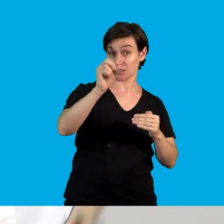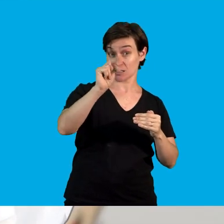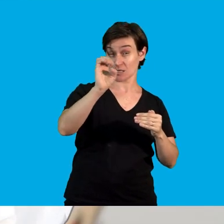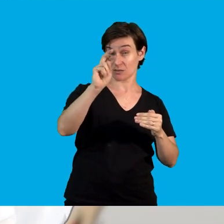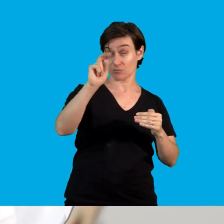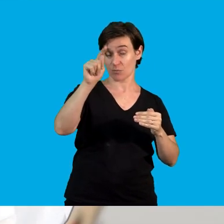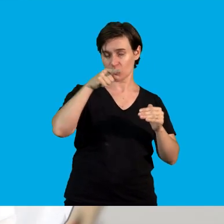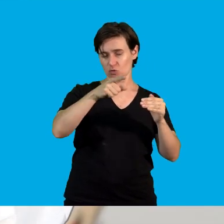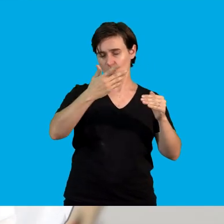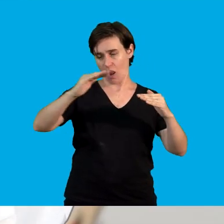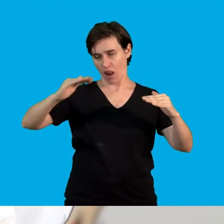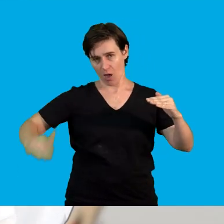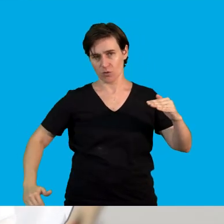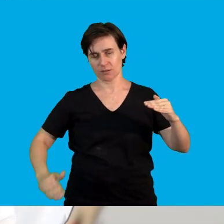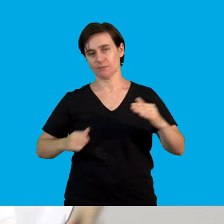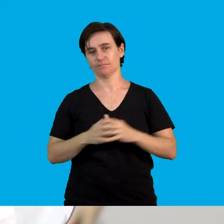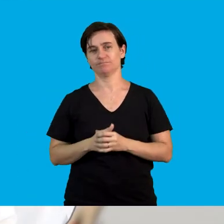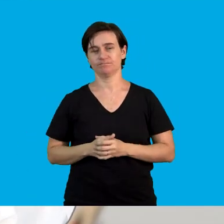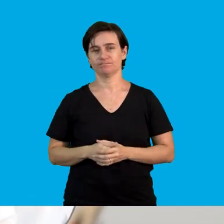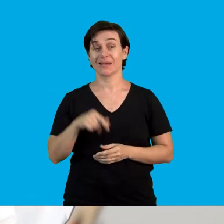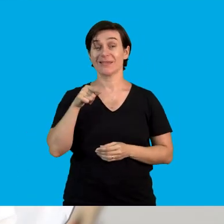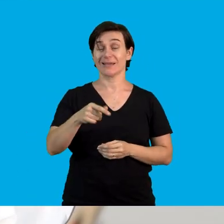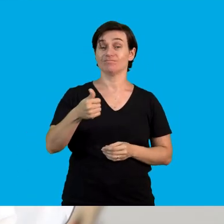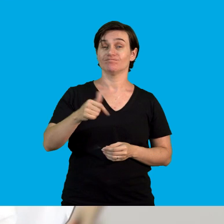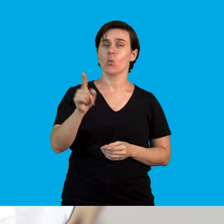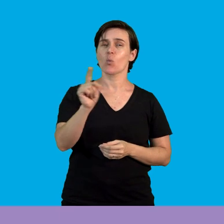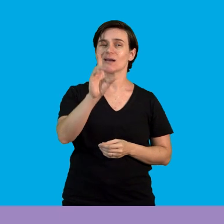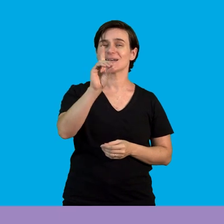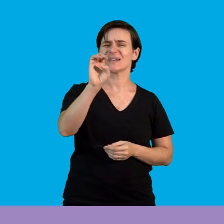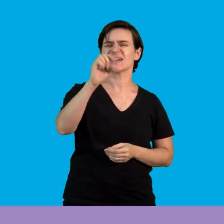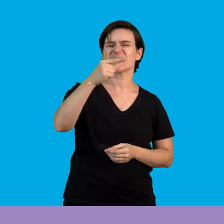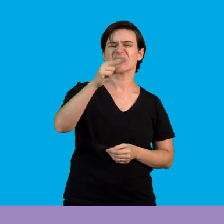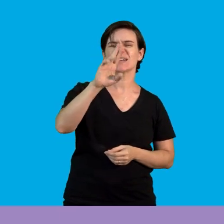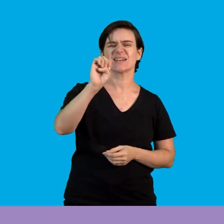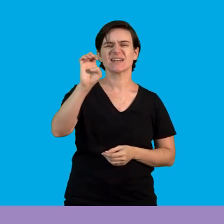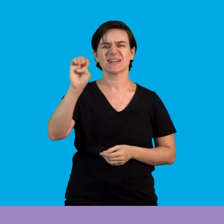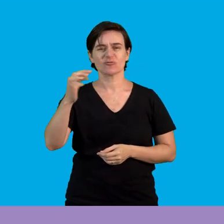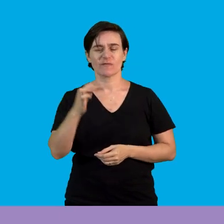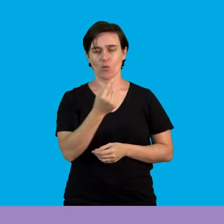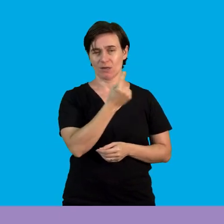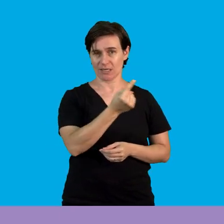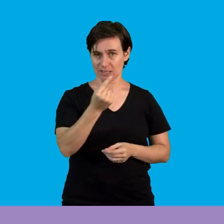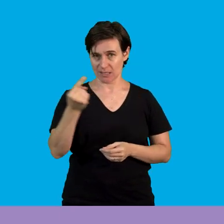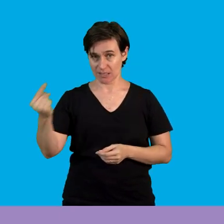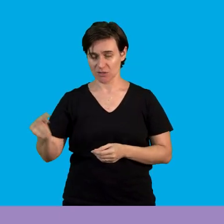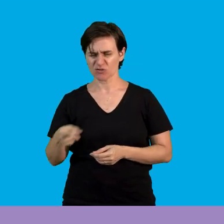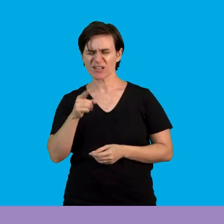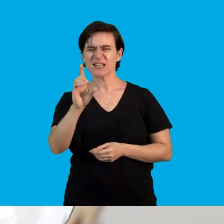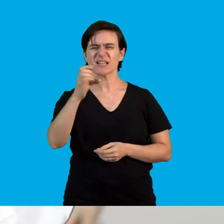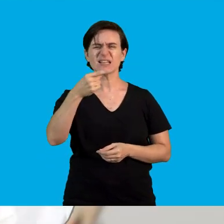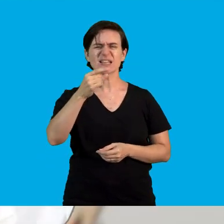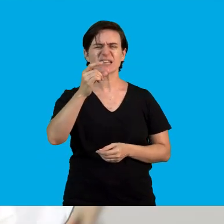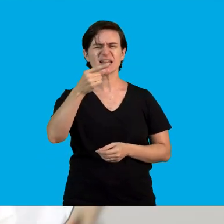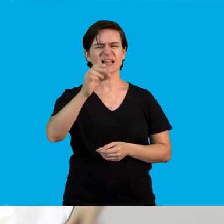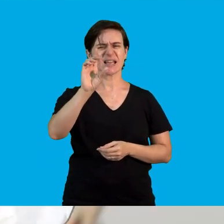exponent to the lowest. And then the degree of an exponent of the polynomial is the